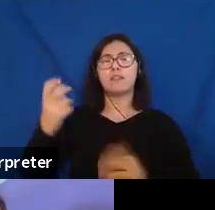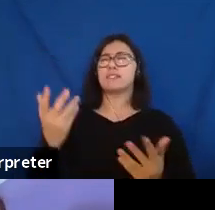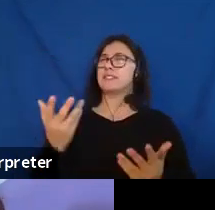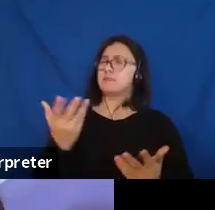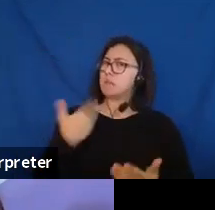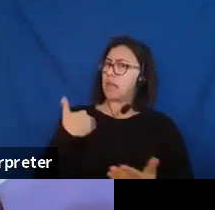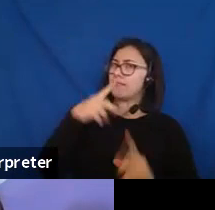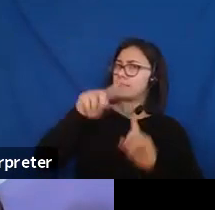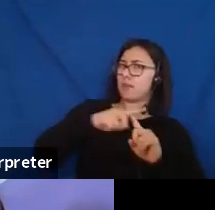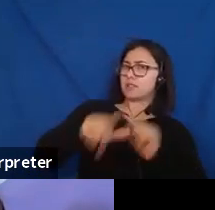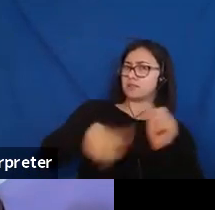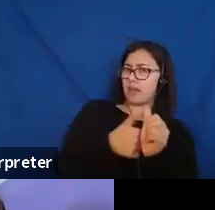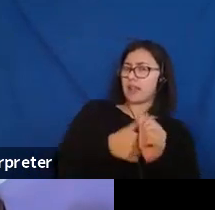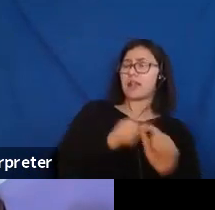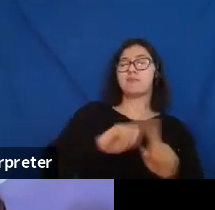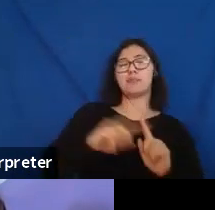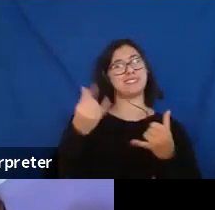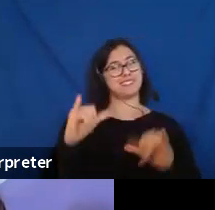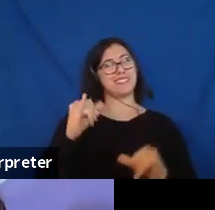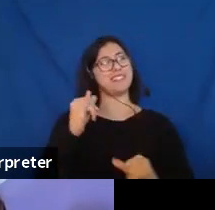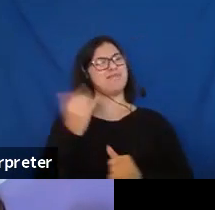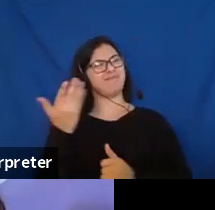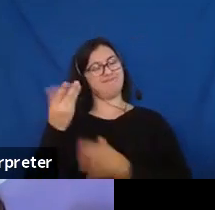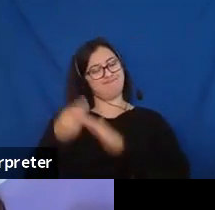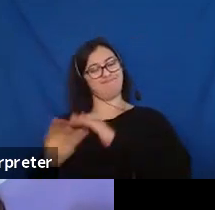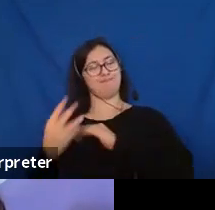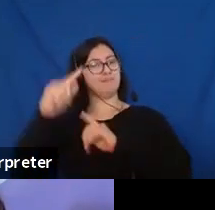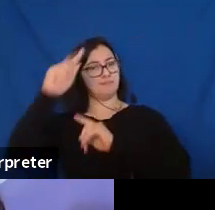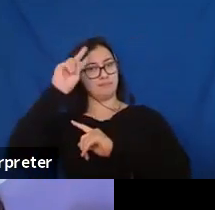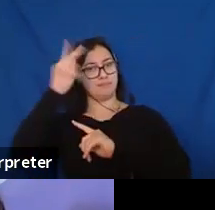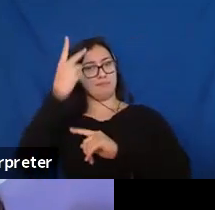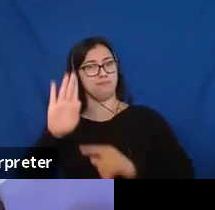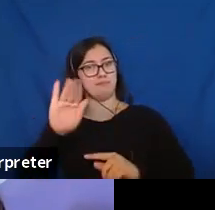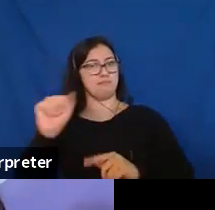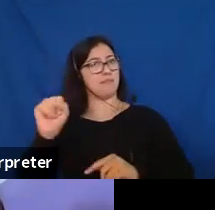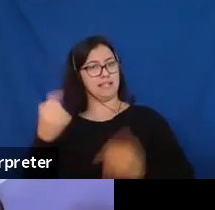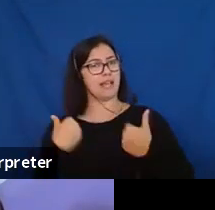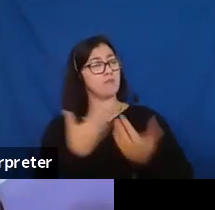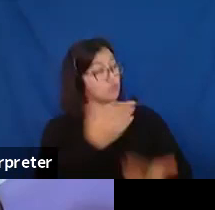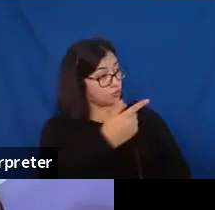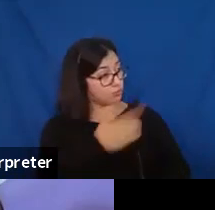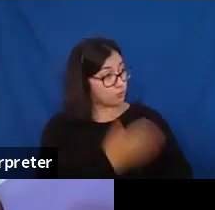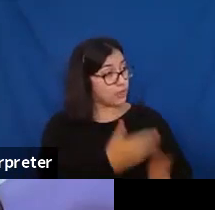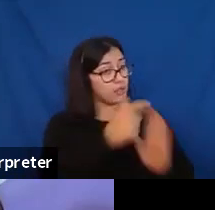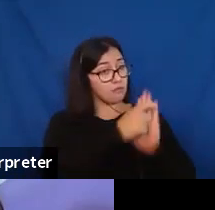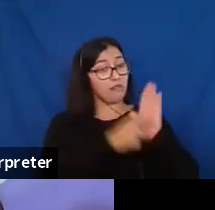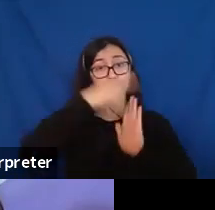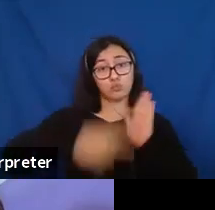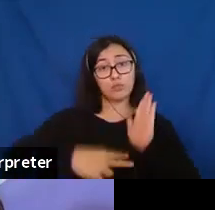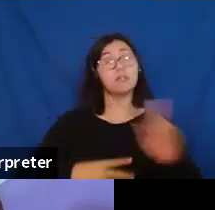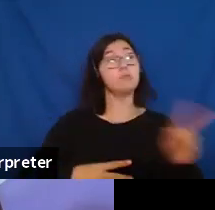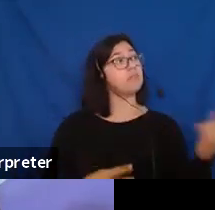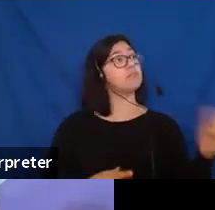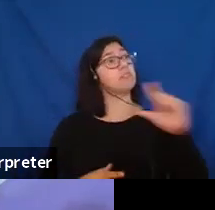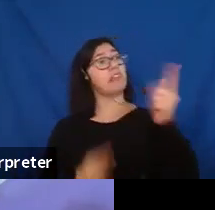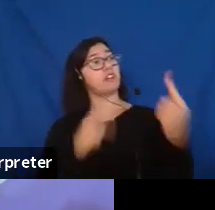there was some bias that Nia was sensing. So would you be willing to read this article? And then she can go back and talk to Dana about this article. So did you